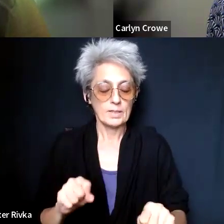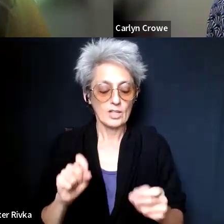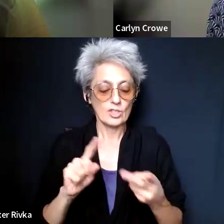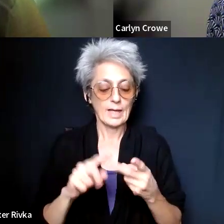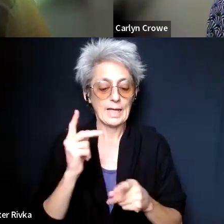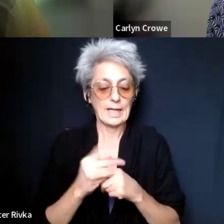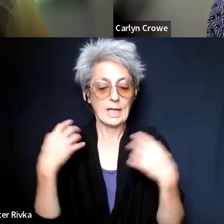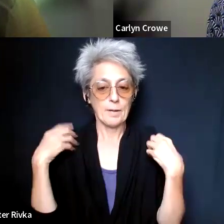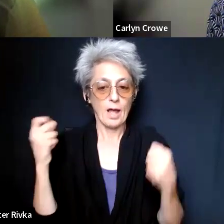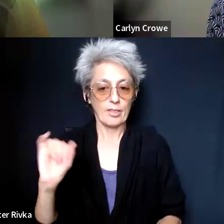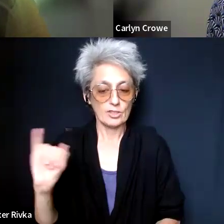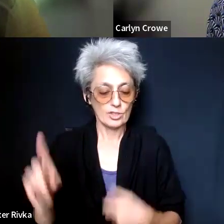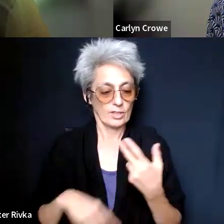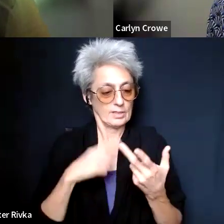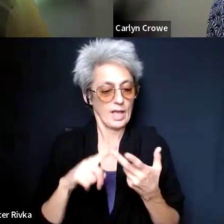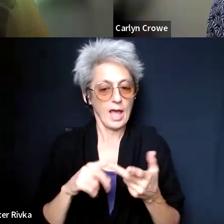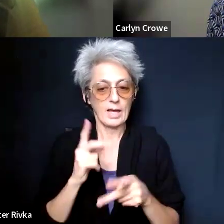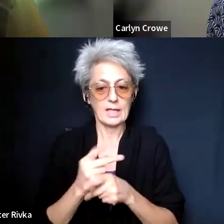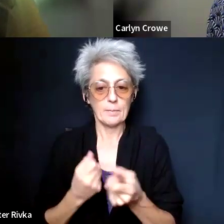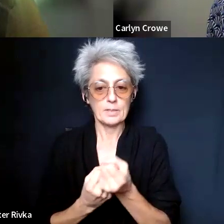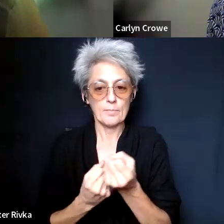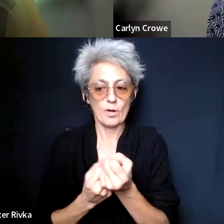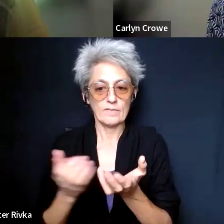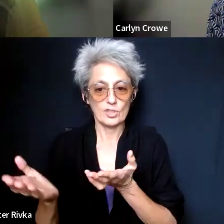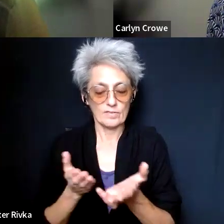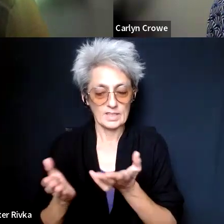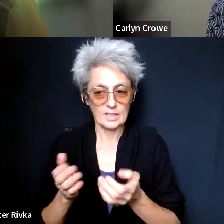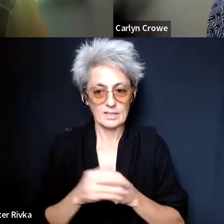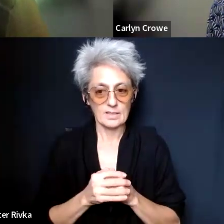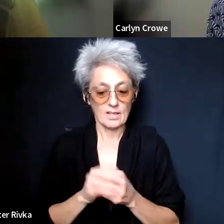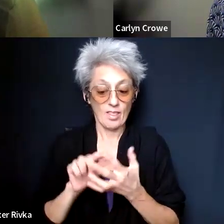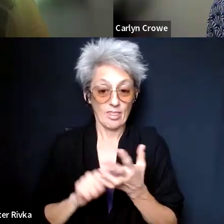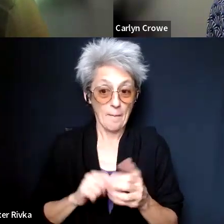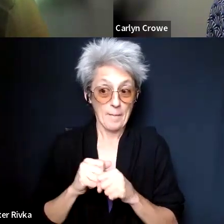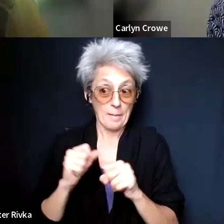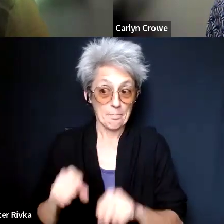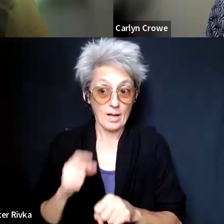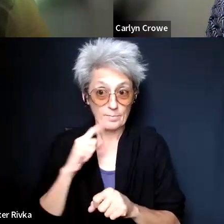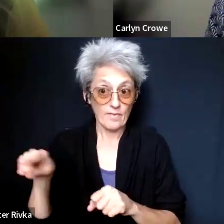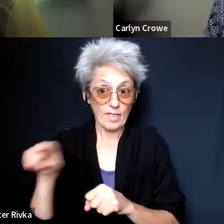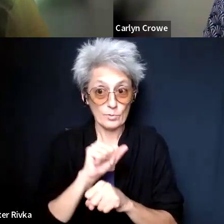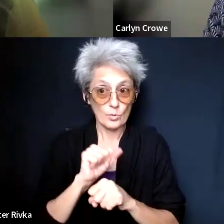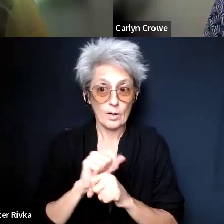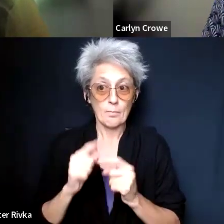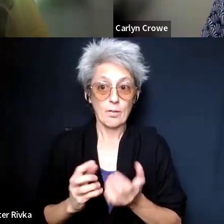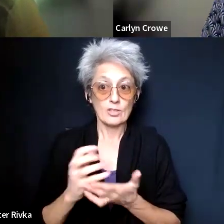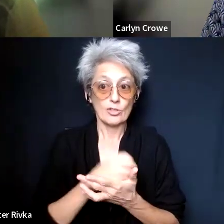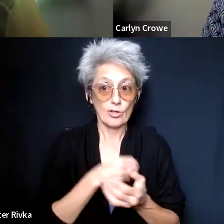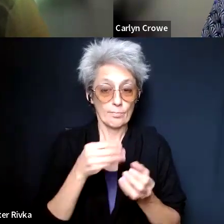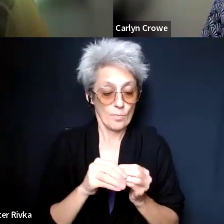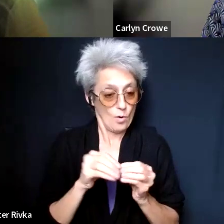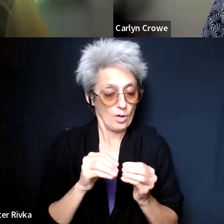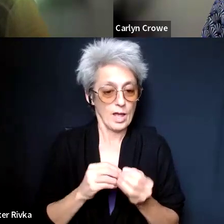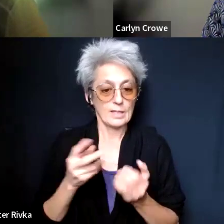the supportive services they need that makes it possible for them to work, but also earn more and save more